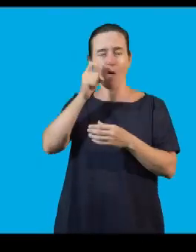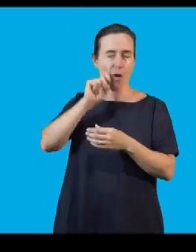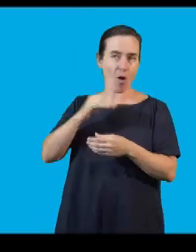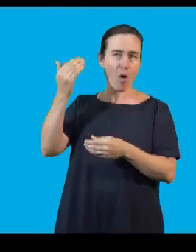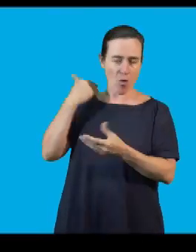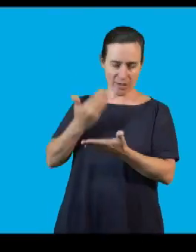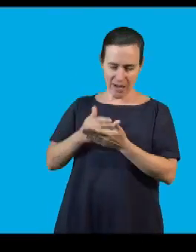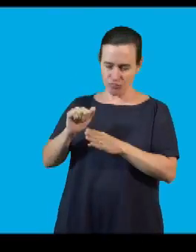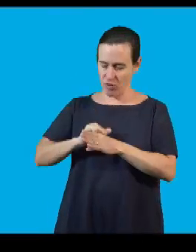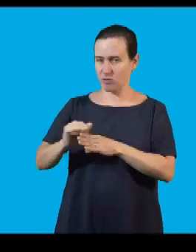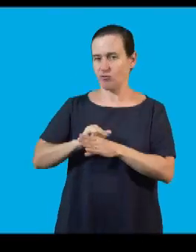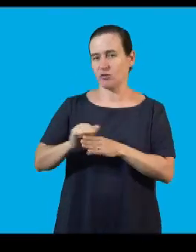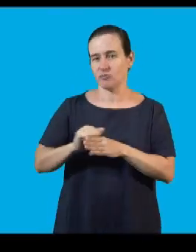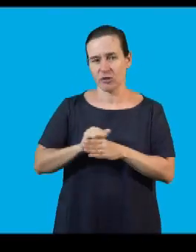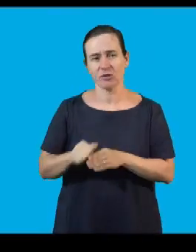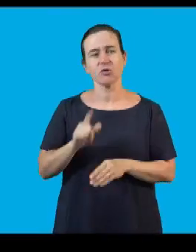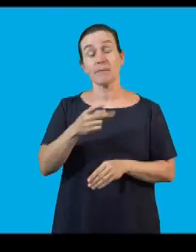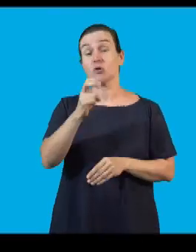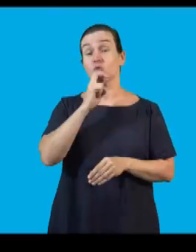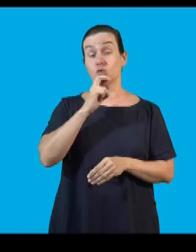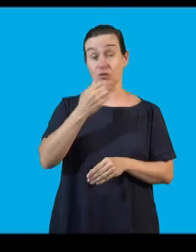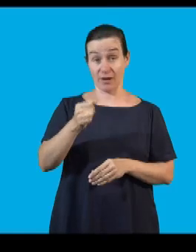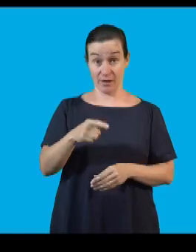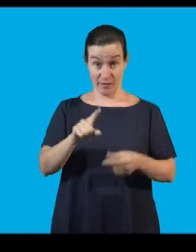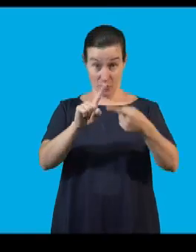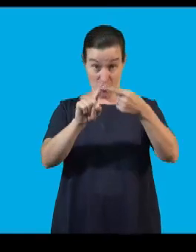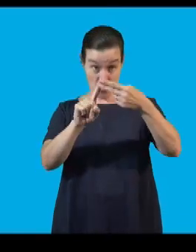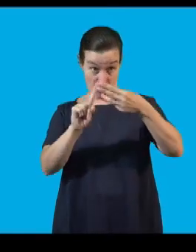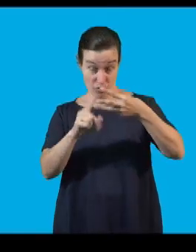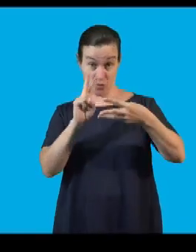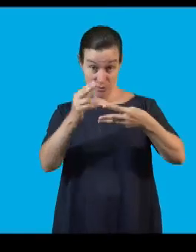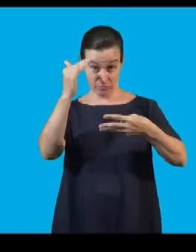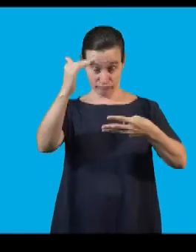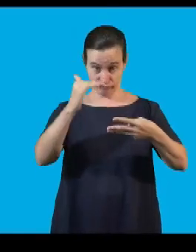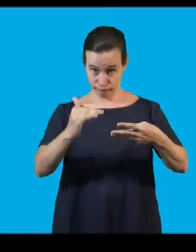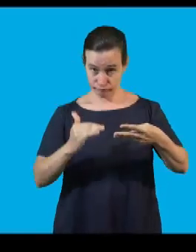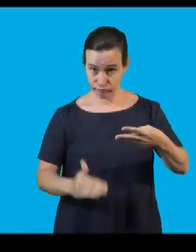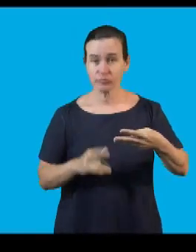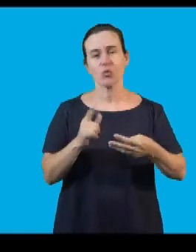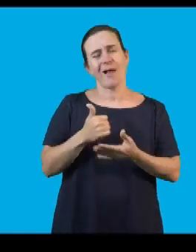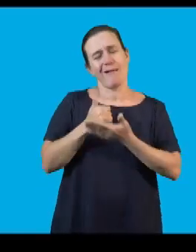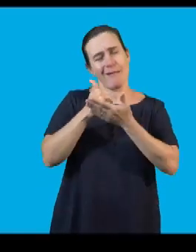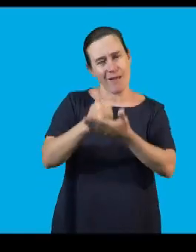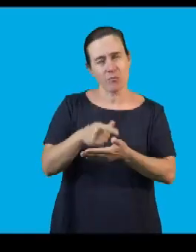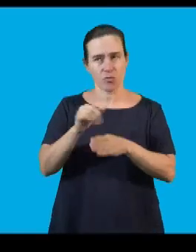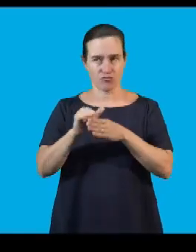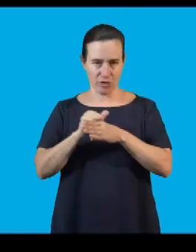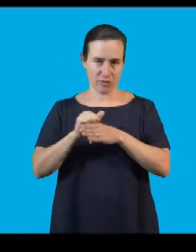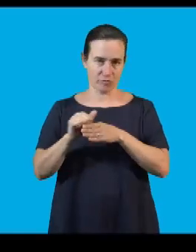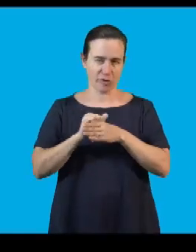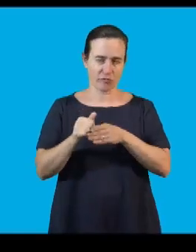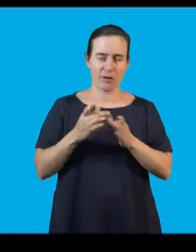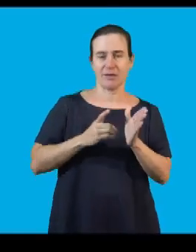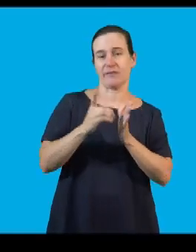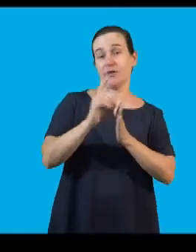put that in practice independently. So please use the following question papers just to guide you and to hone your skill,